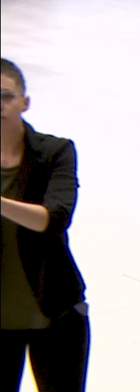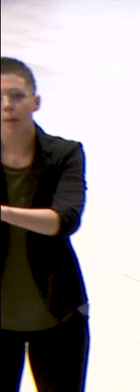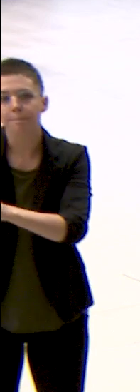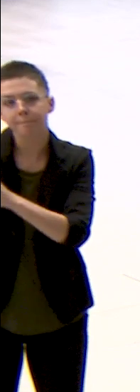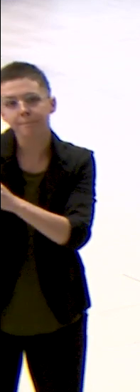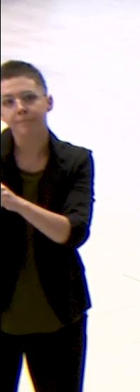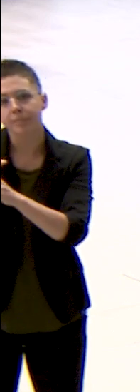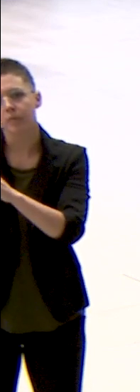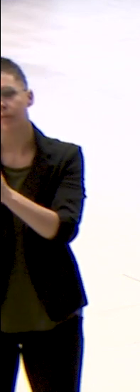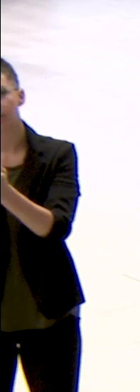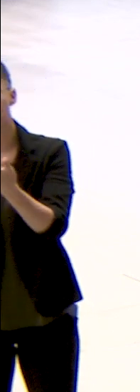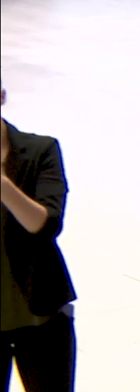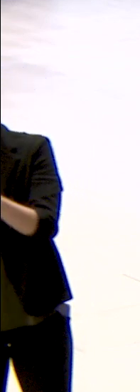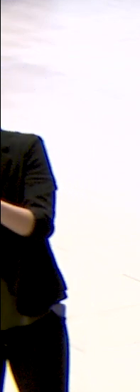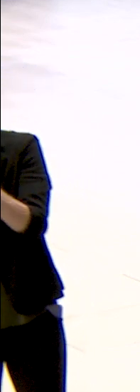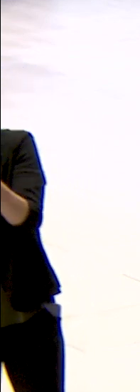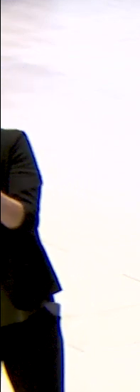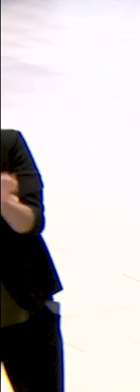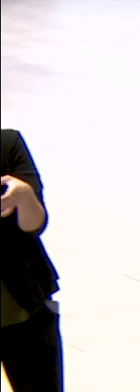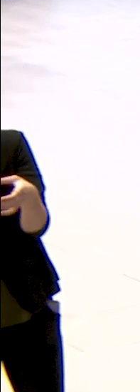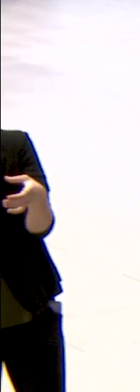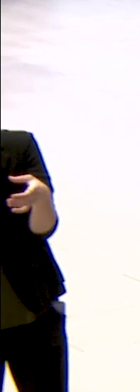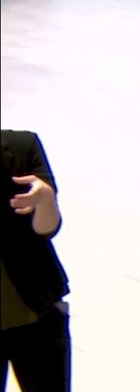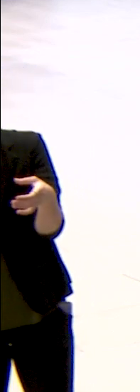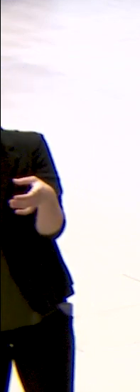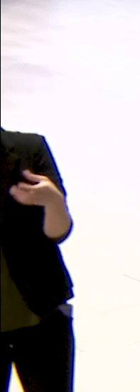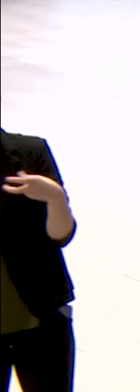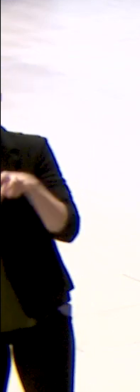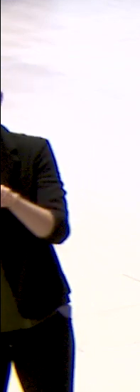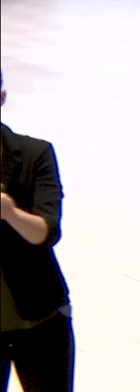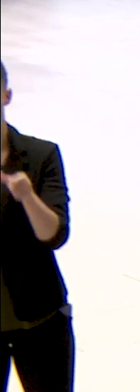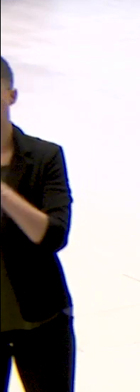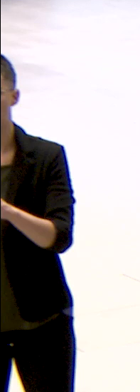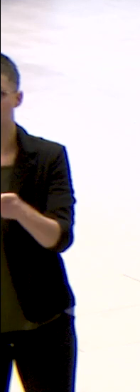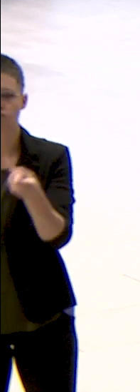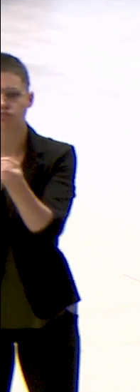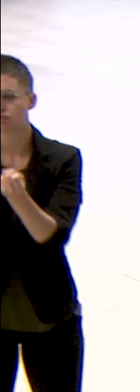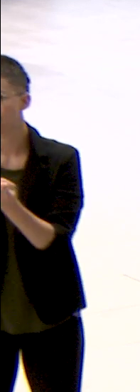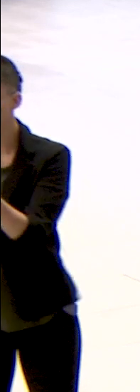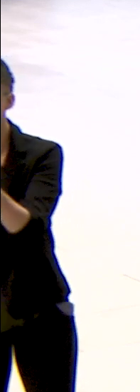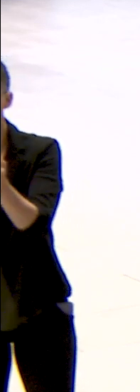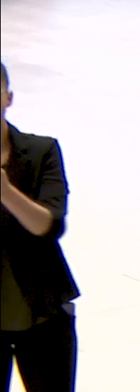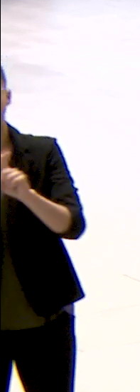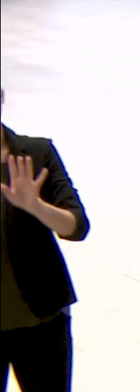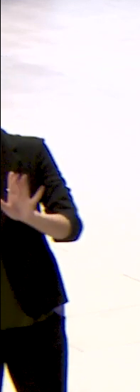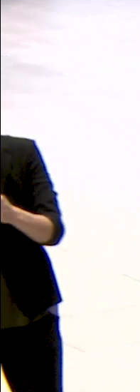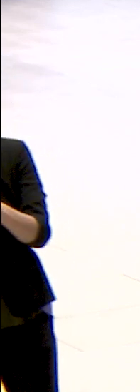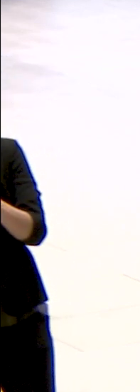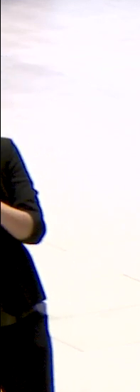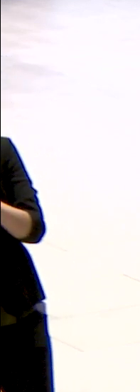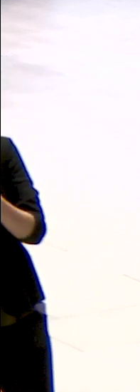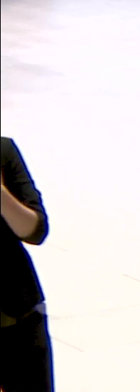entrepreneurship, minority groups don't tend to reinvest in each other, and yet the Latin community is a